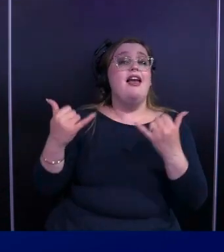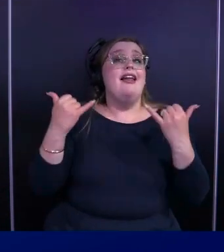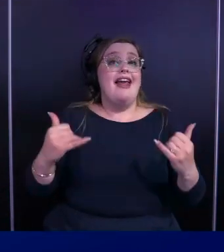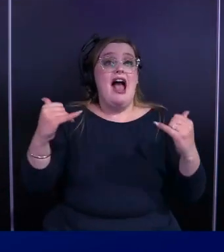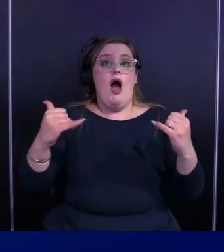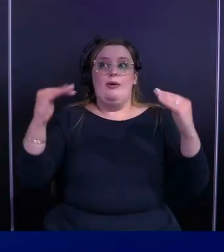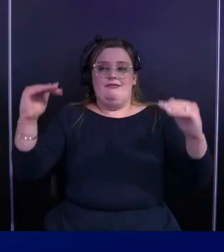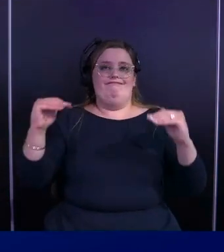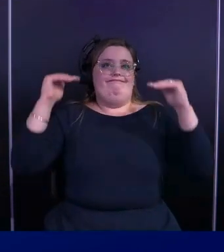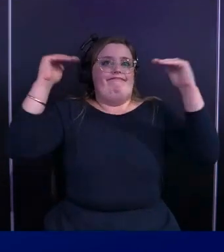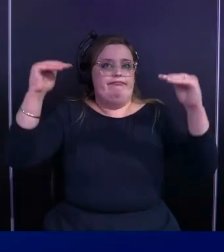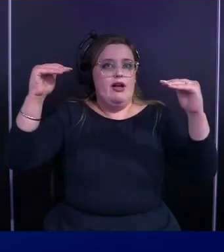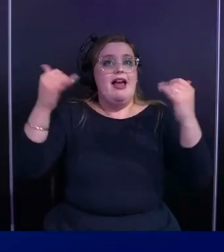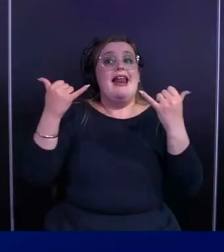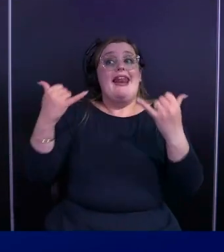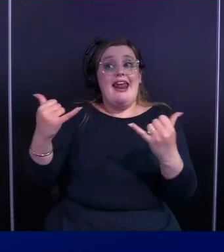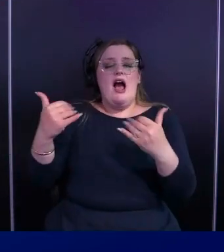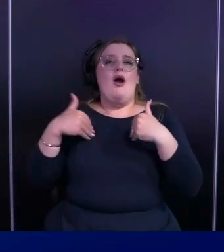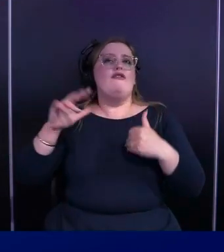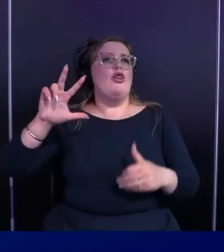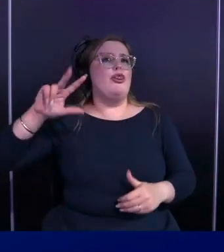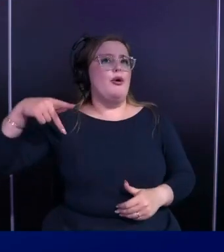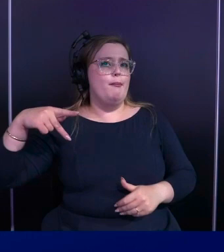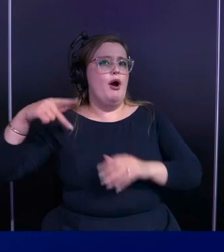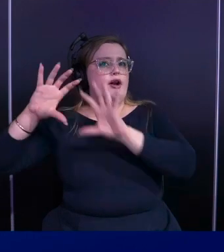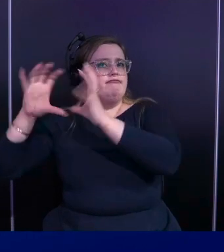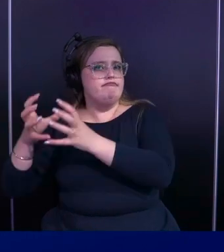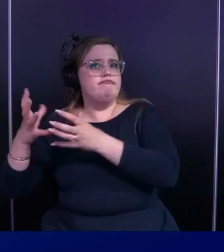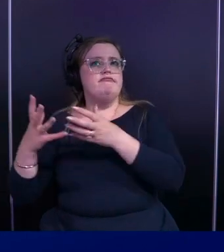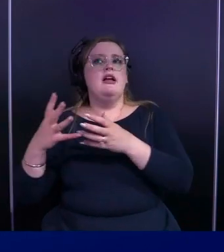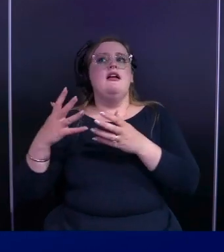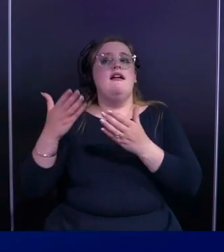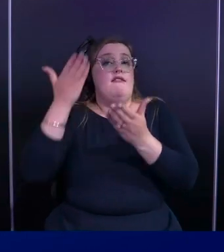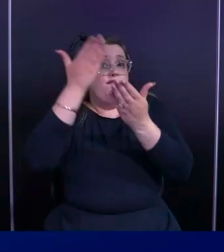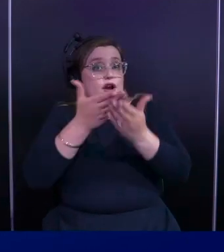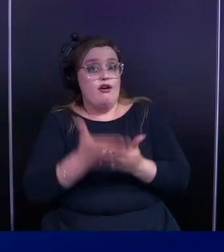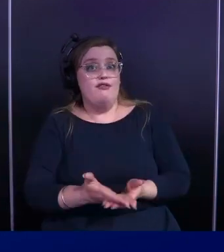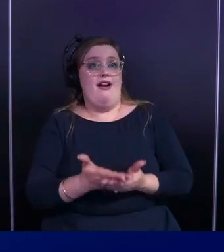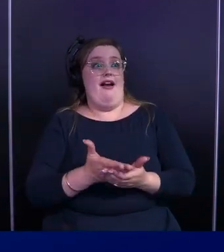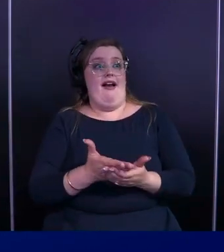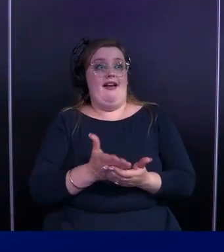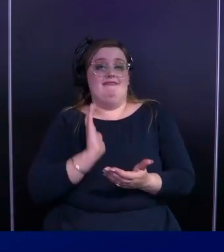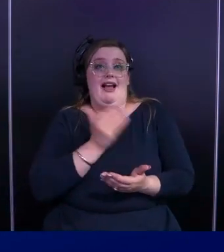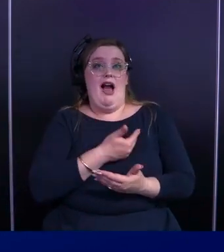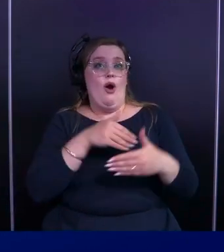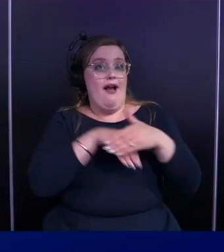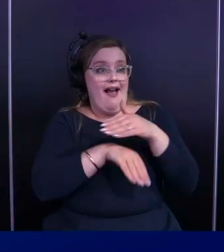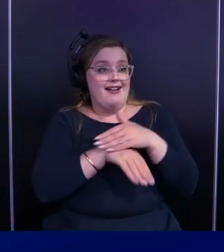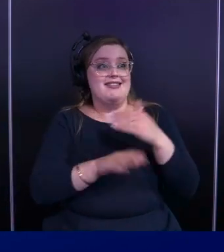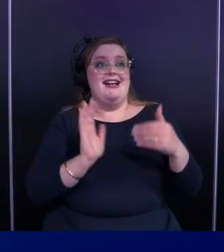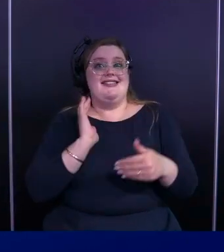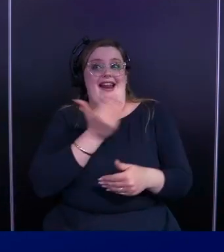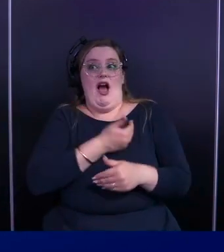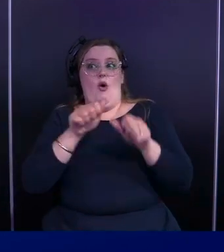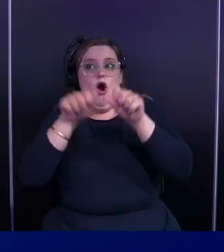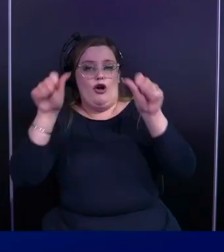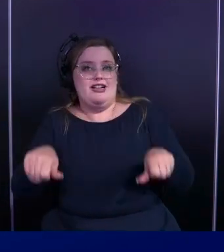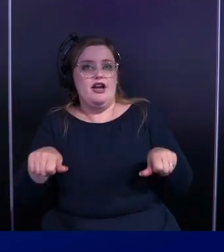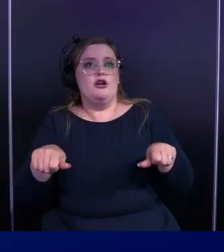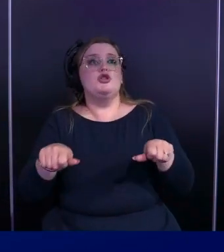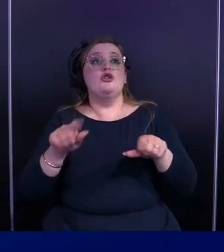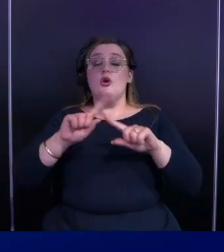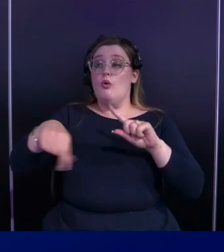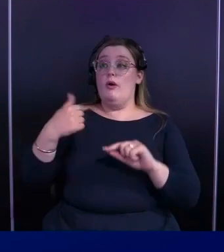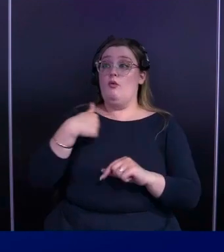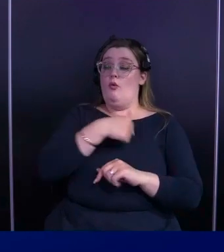actually have worked with a third party, Farah, to verify our access, verify our architecture specifically, so that the architecture, when we